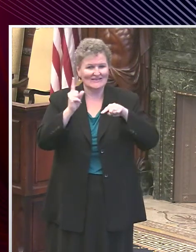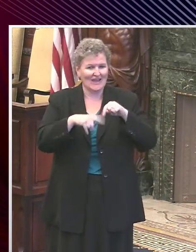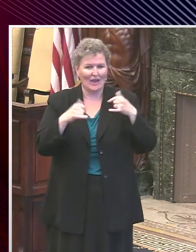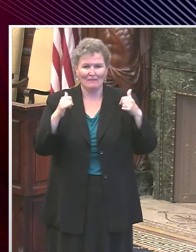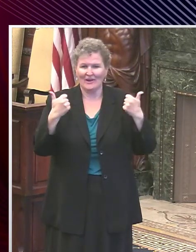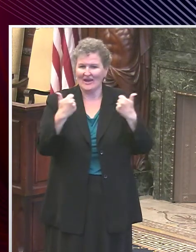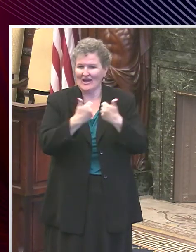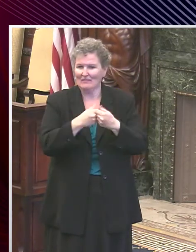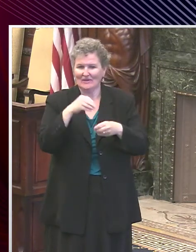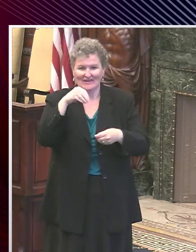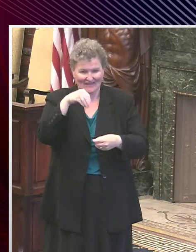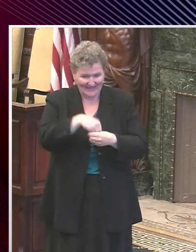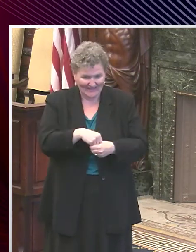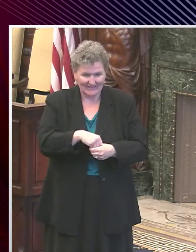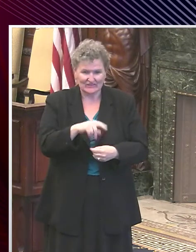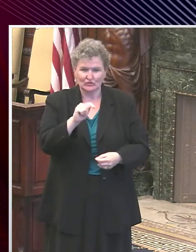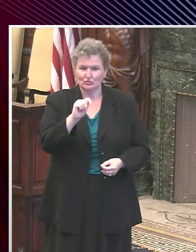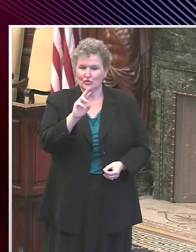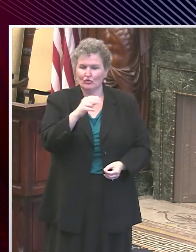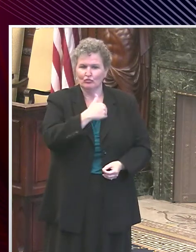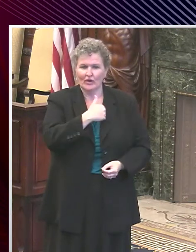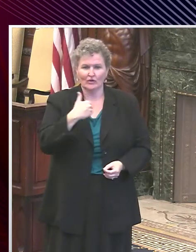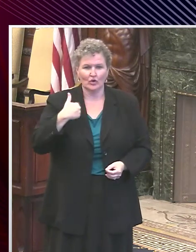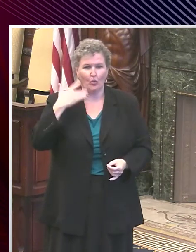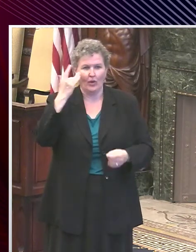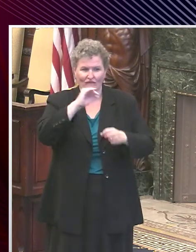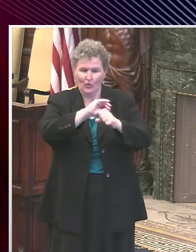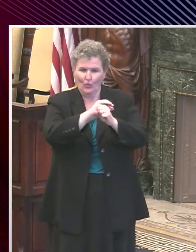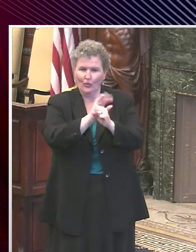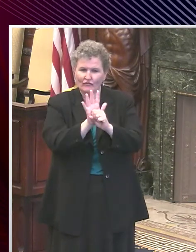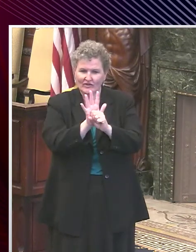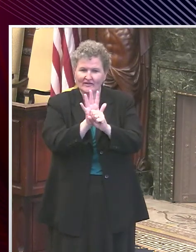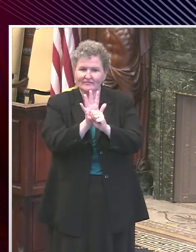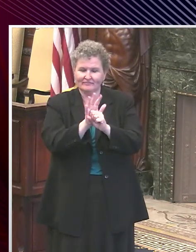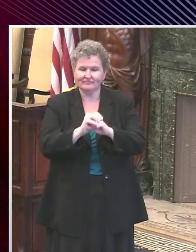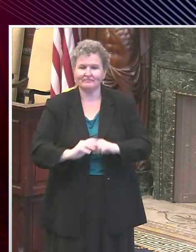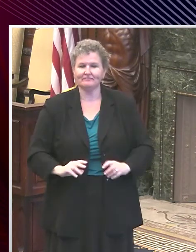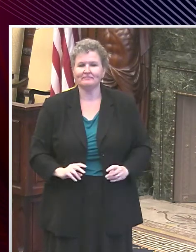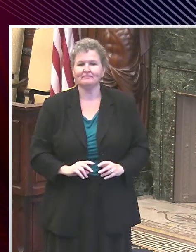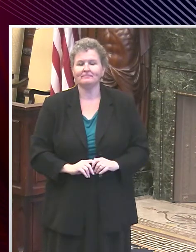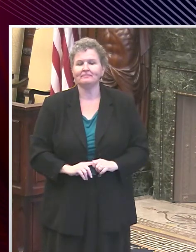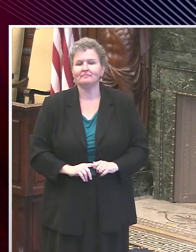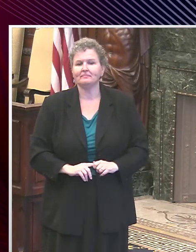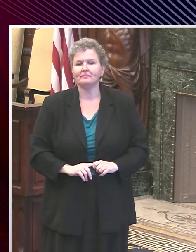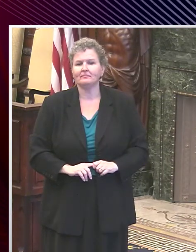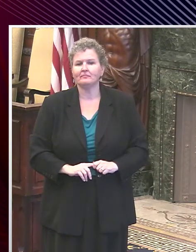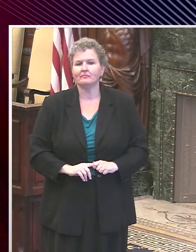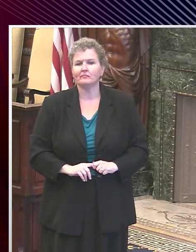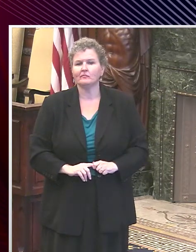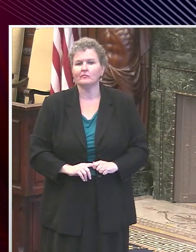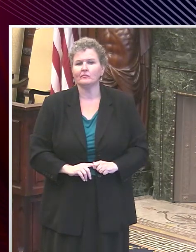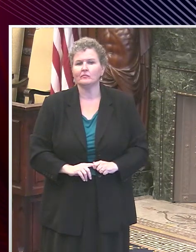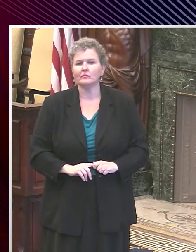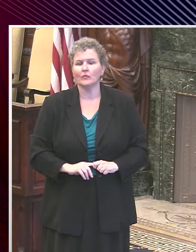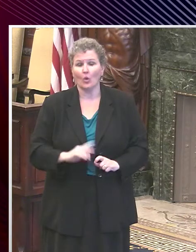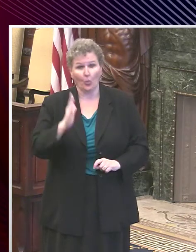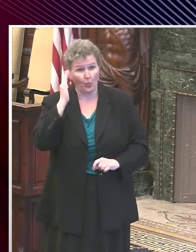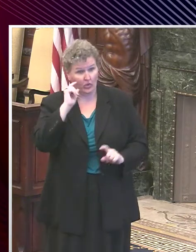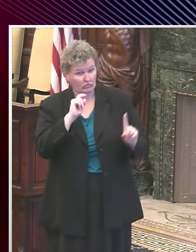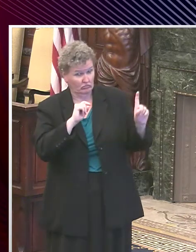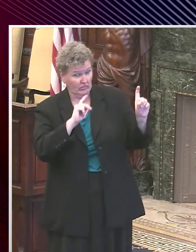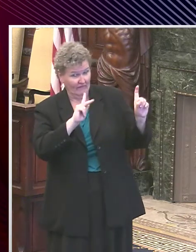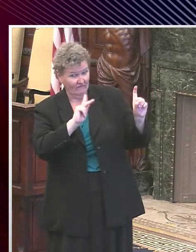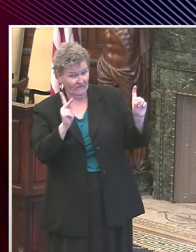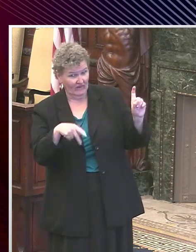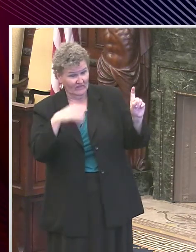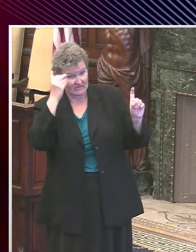in Toronto due to the coronavirus. Is there any point where Philadelphia might consider something